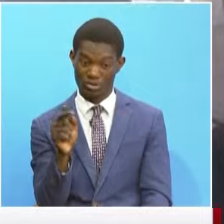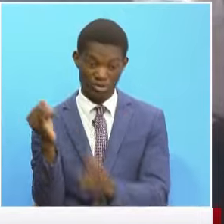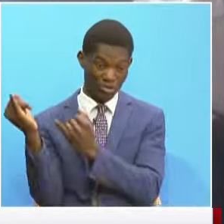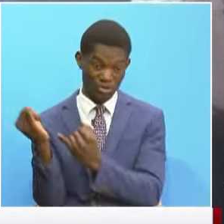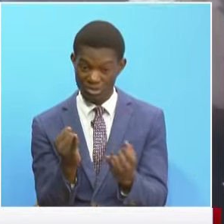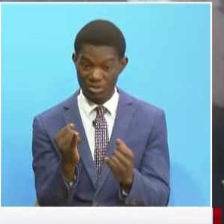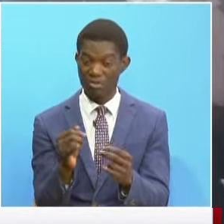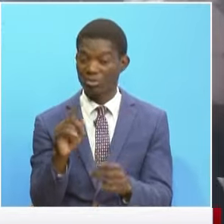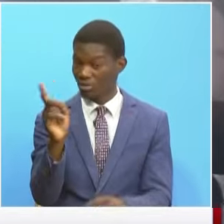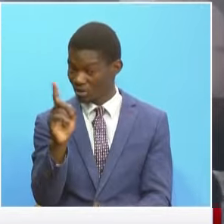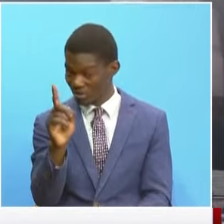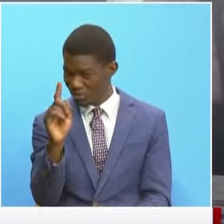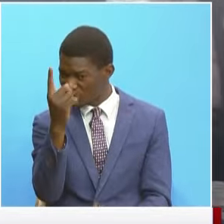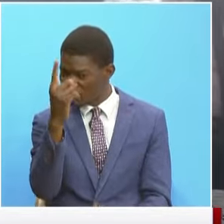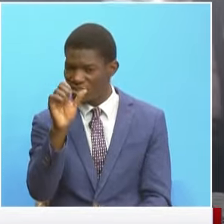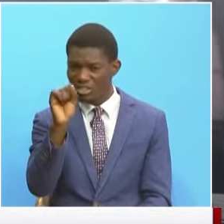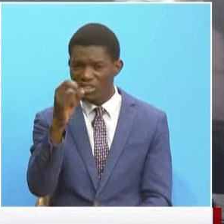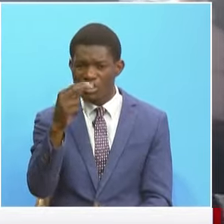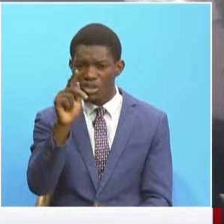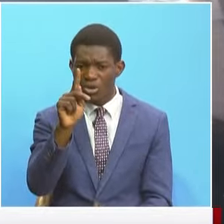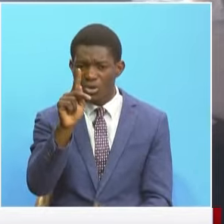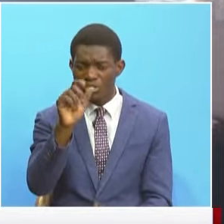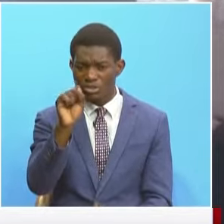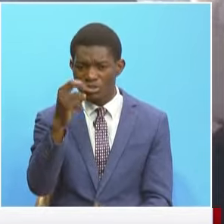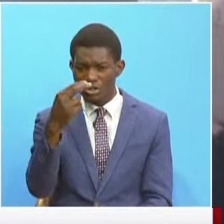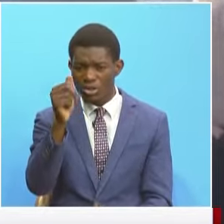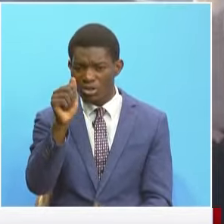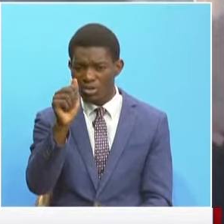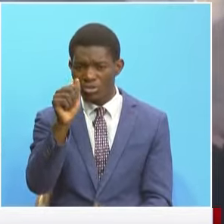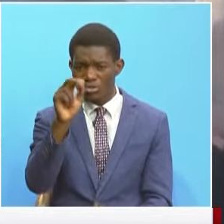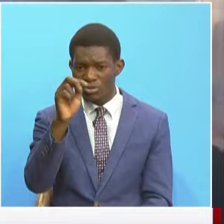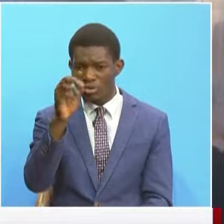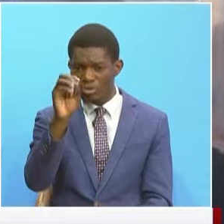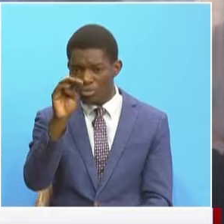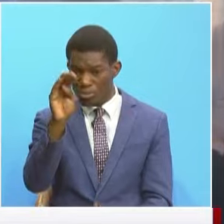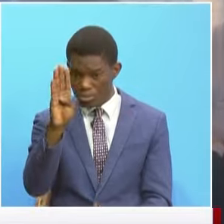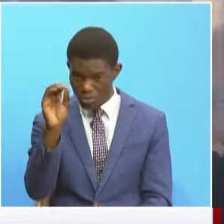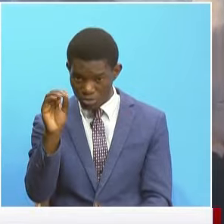about 1,700 girls in 21 schools have benefited from the program.